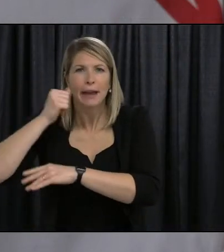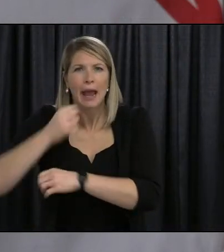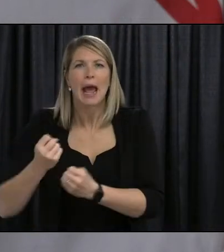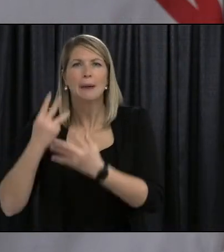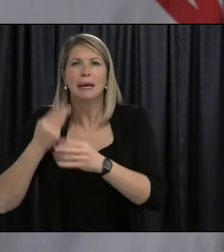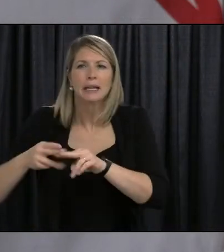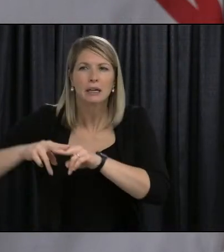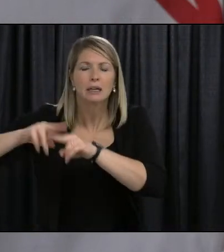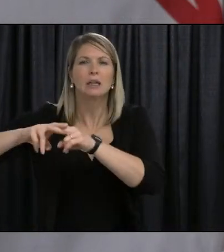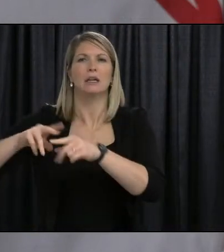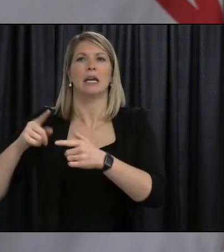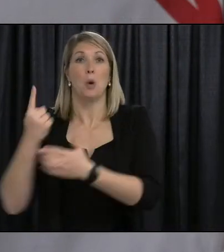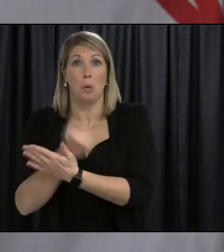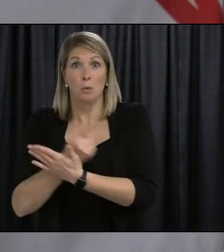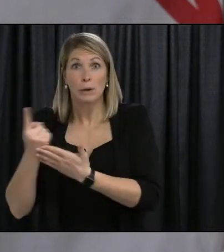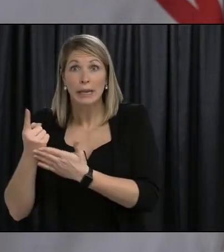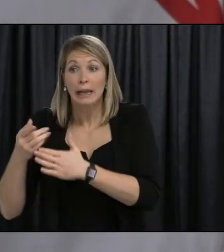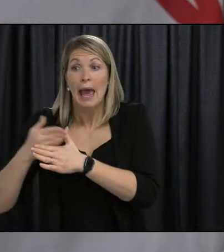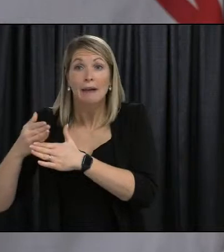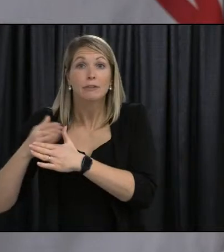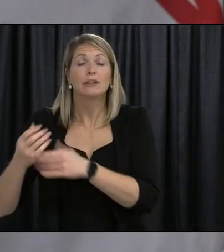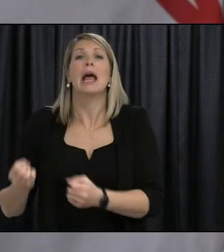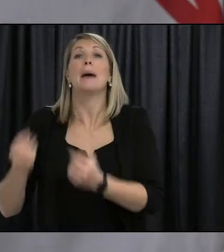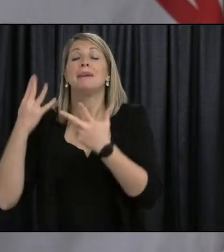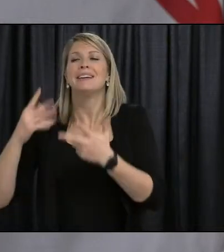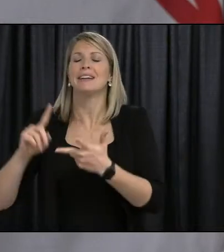look at our percent positivity in testing,